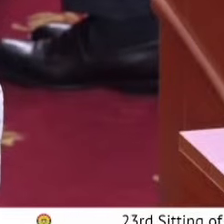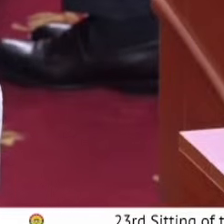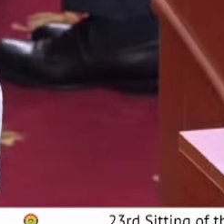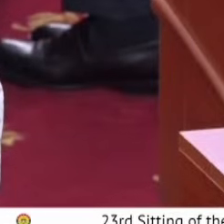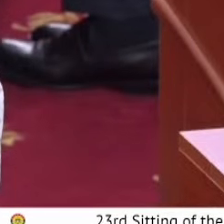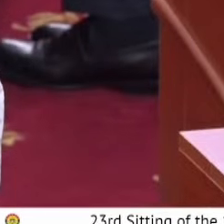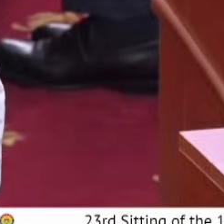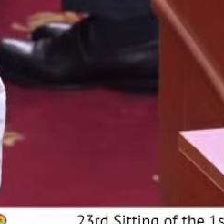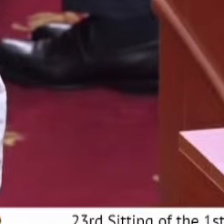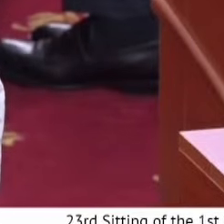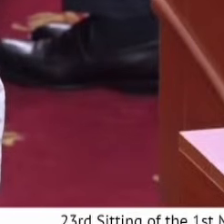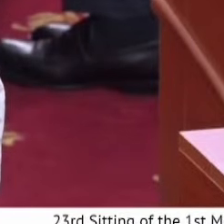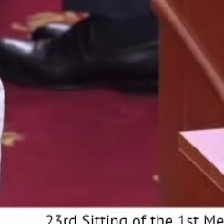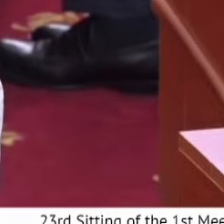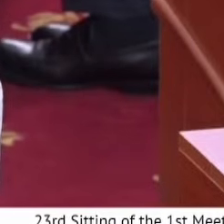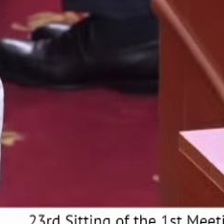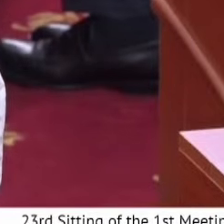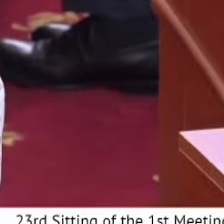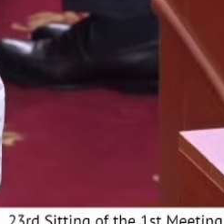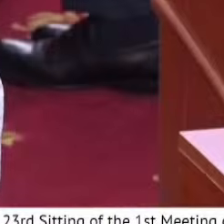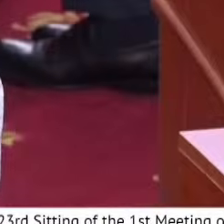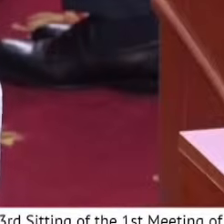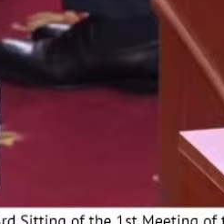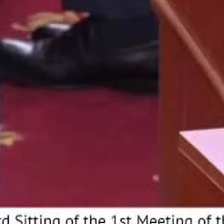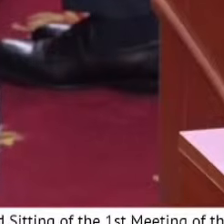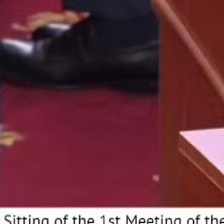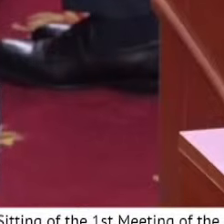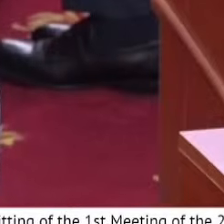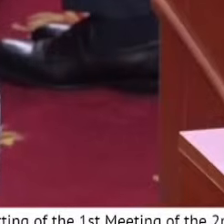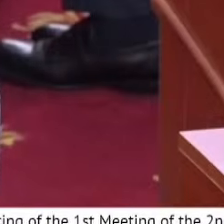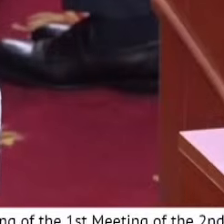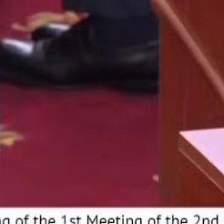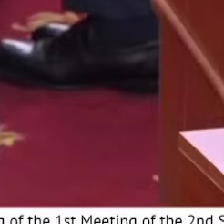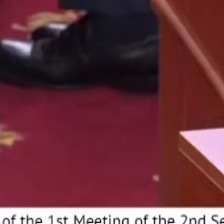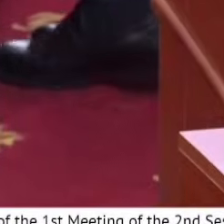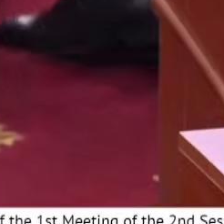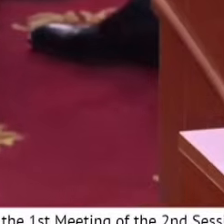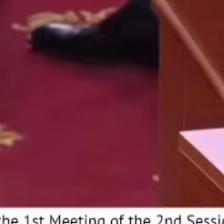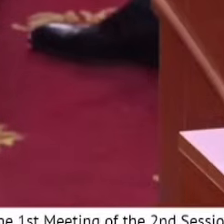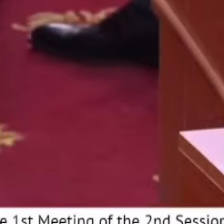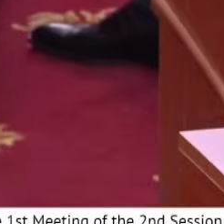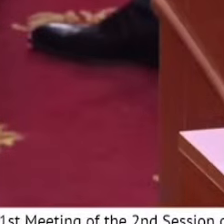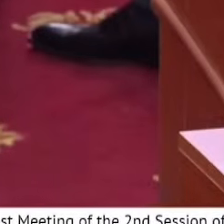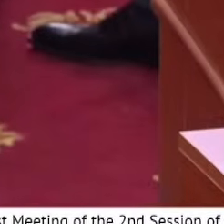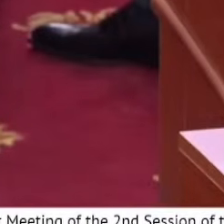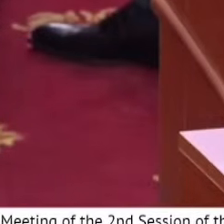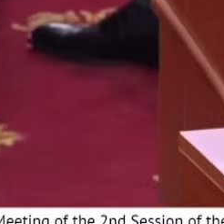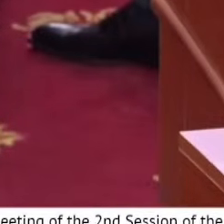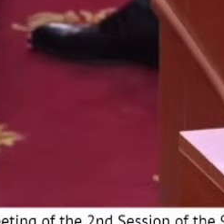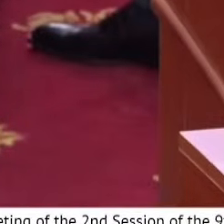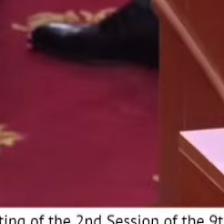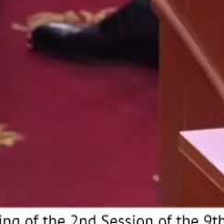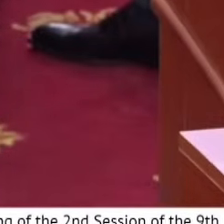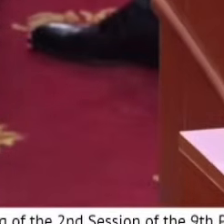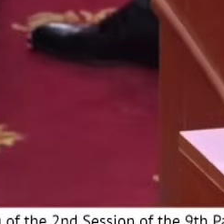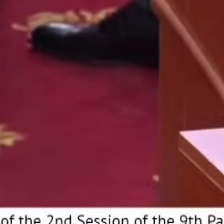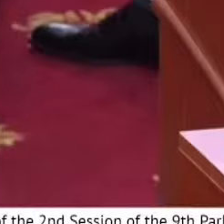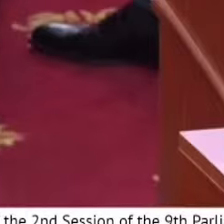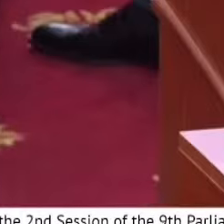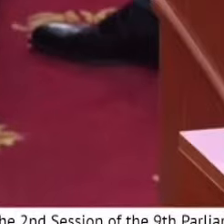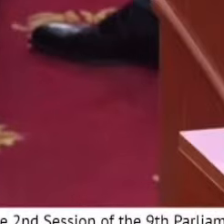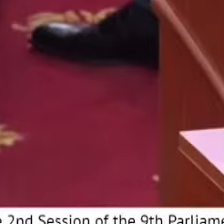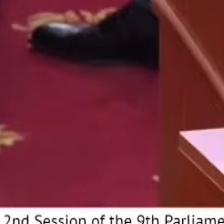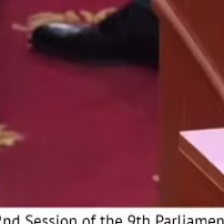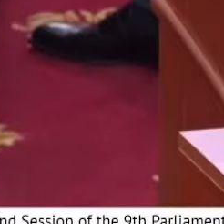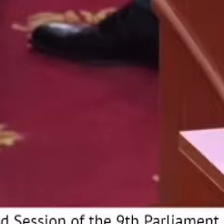Authority, EPA, Carbon Market Office, CMO. Following this review, Ghana consolidated